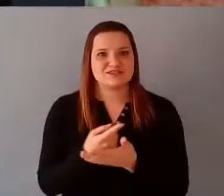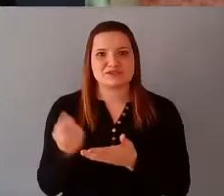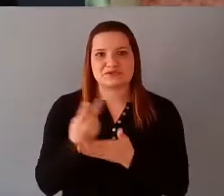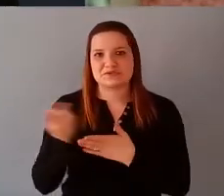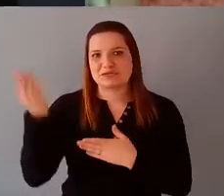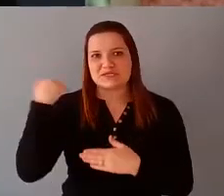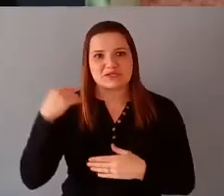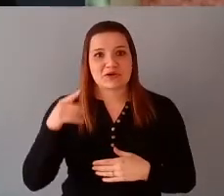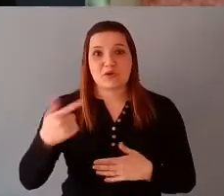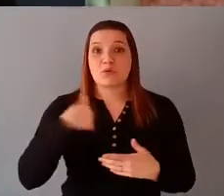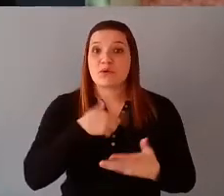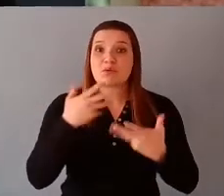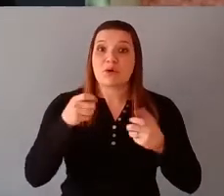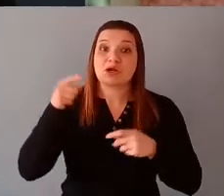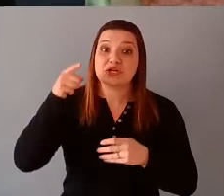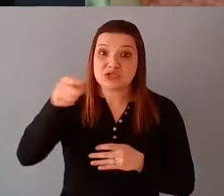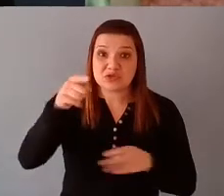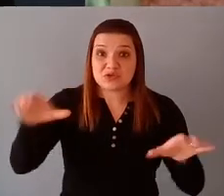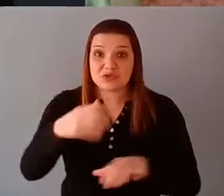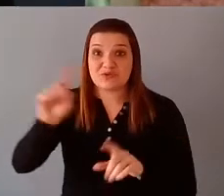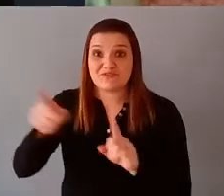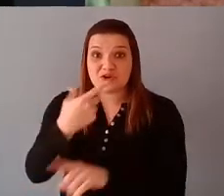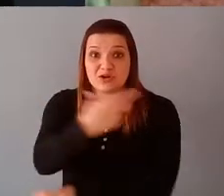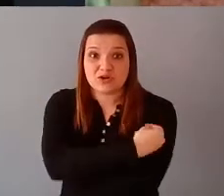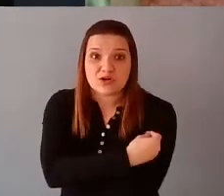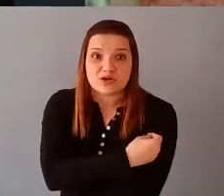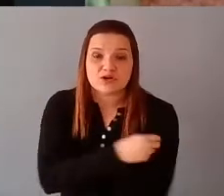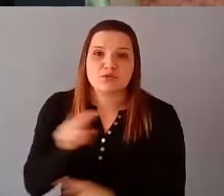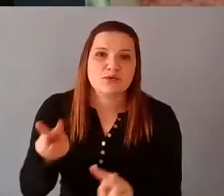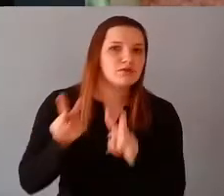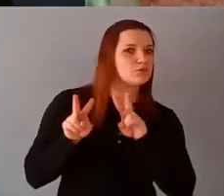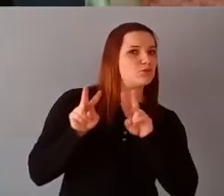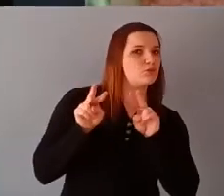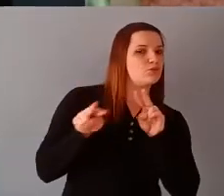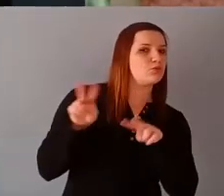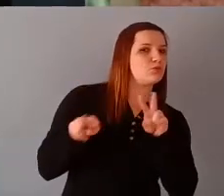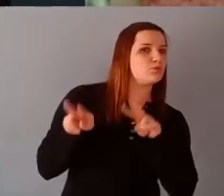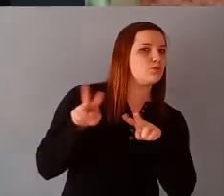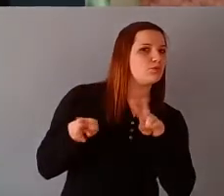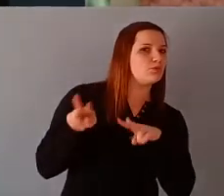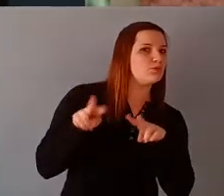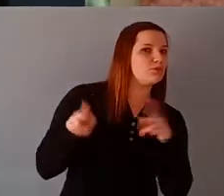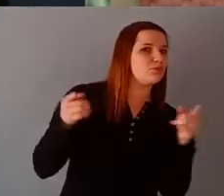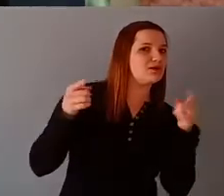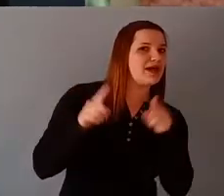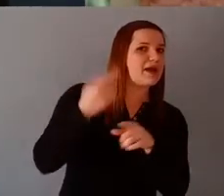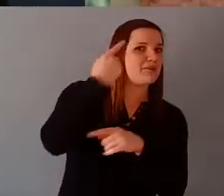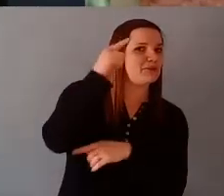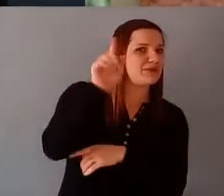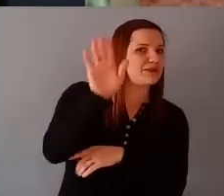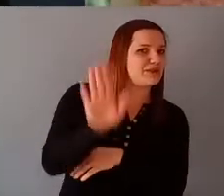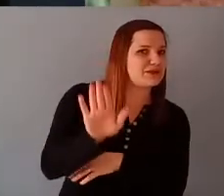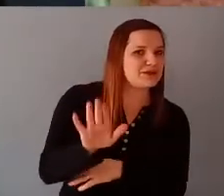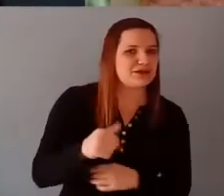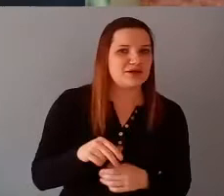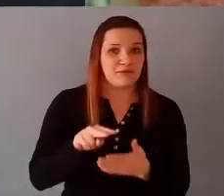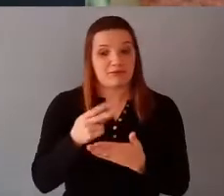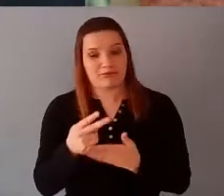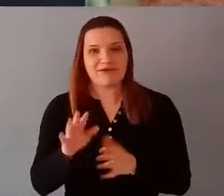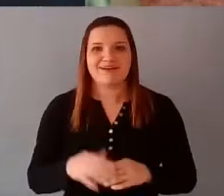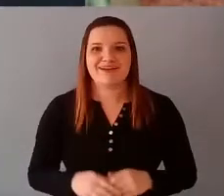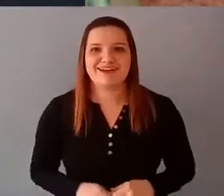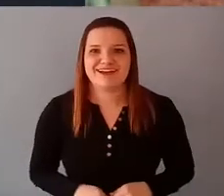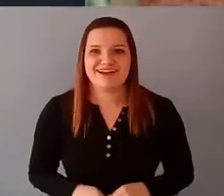weeks ago, that we wanted you to take it first so that we could sit back and watch you to make sure, yeah, you yeah. didn't fall over. Because you're